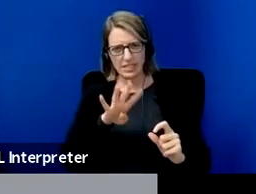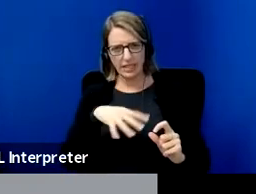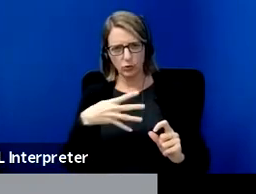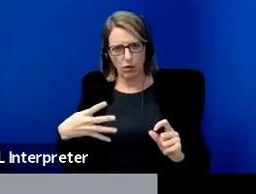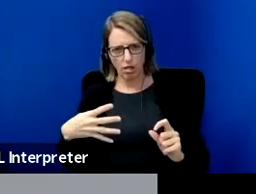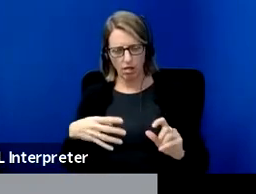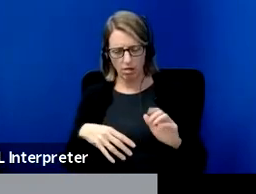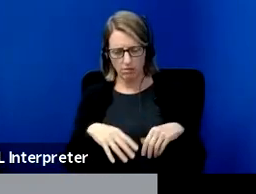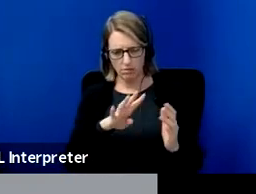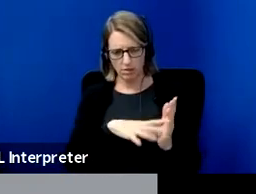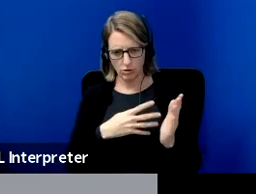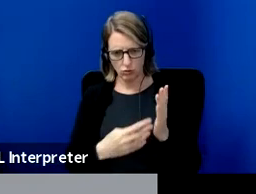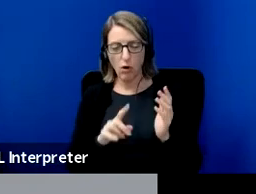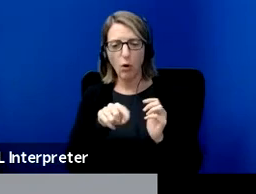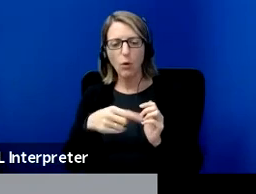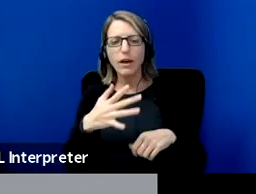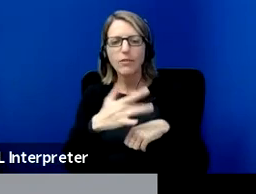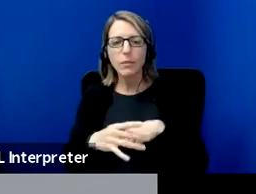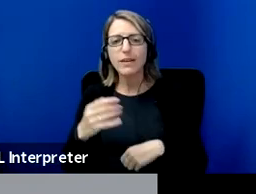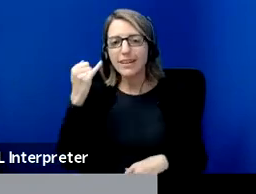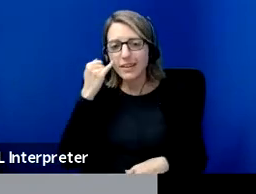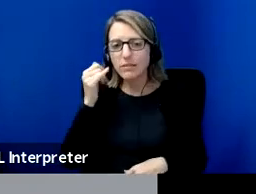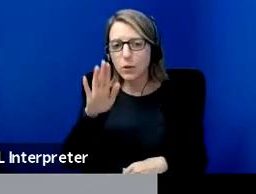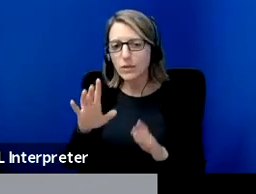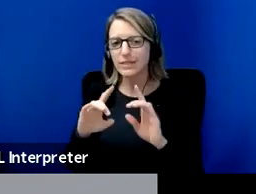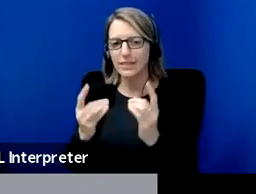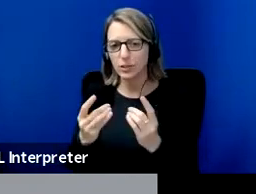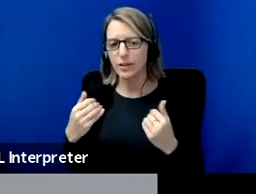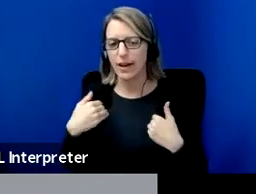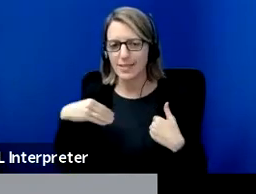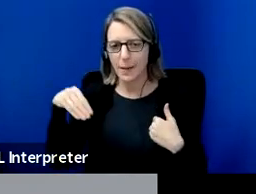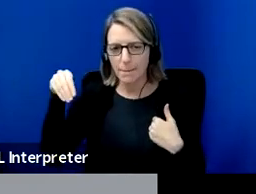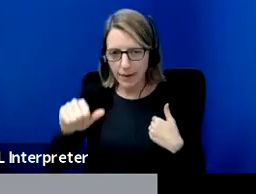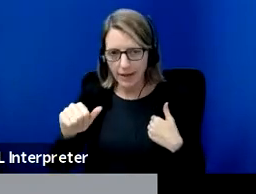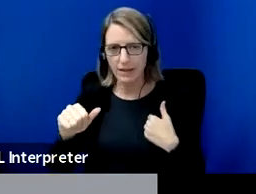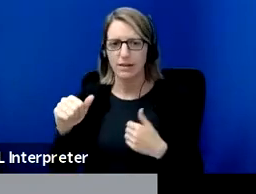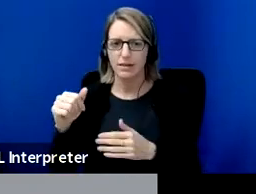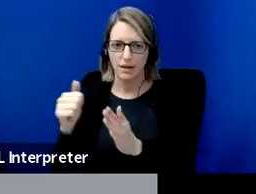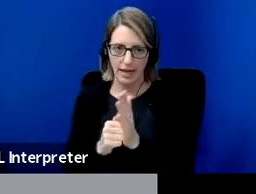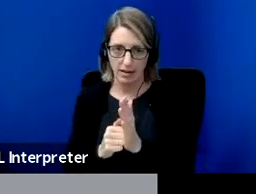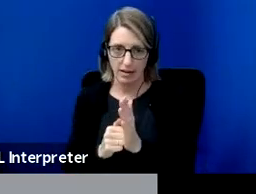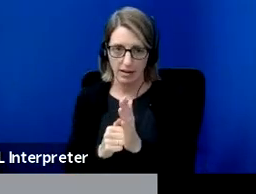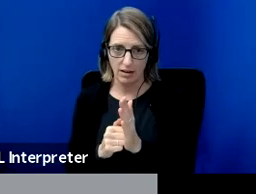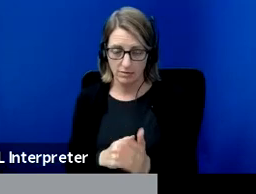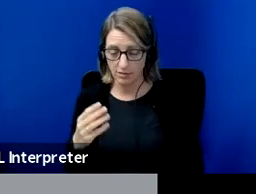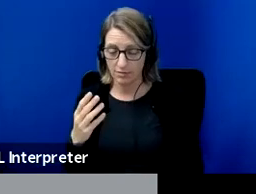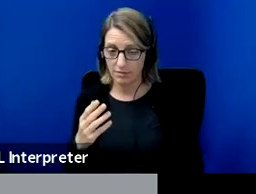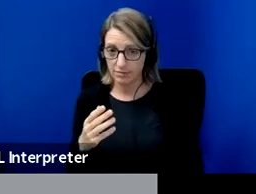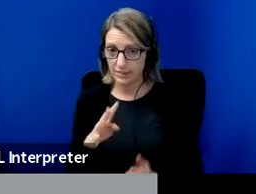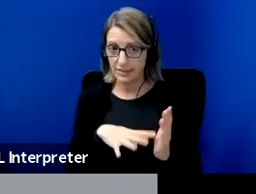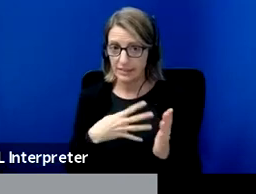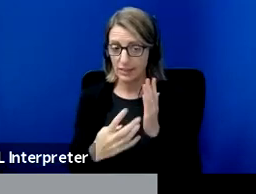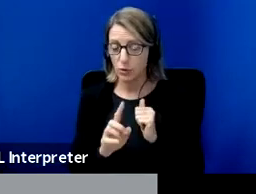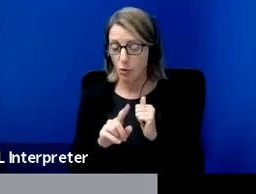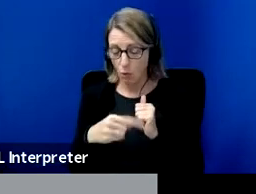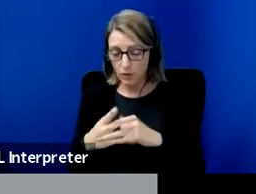only available if your district has a paid account. So please be aware, the scheduled button is only available